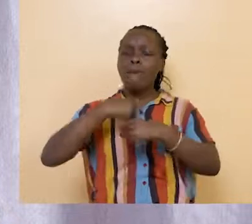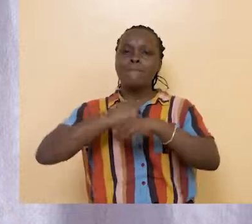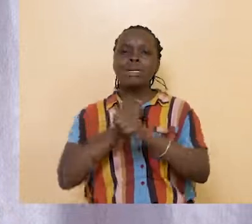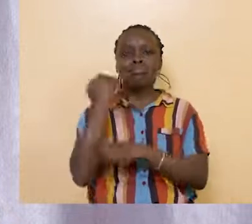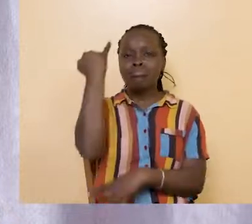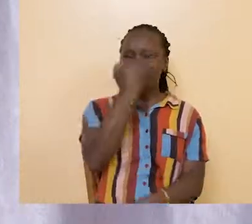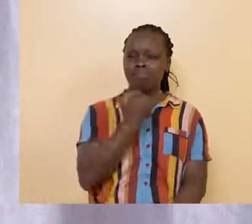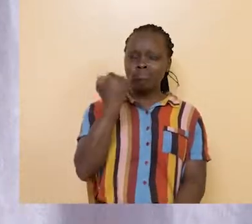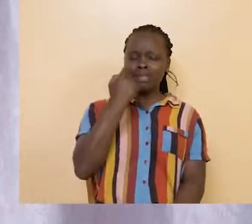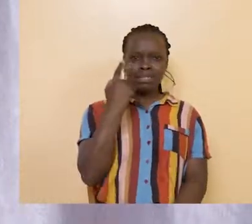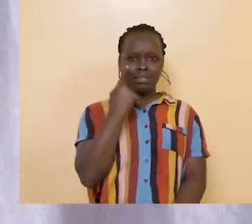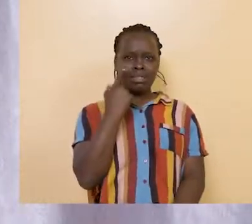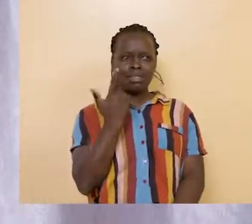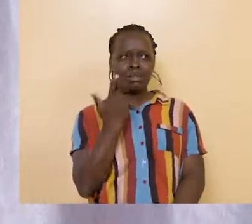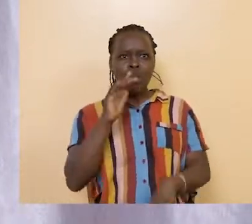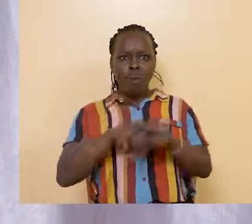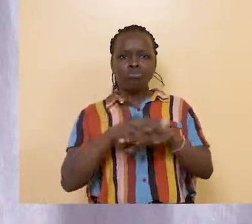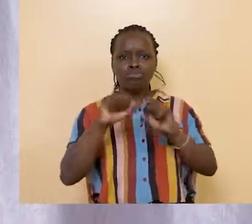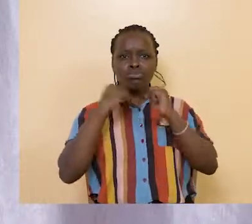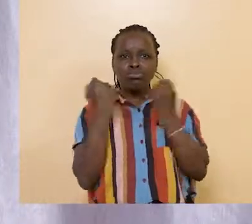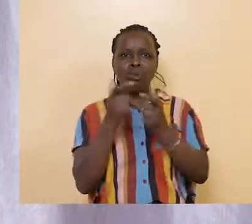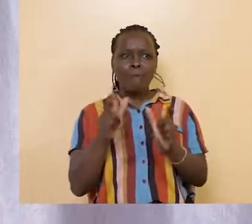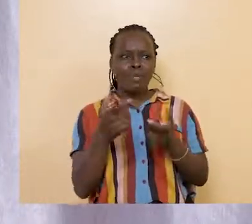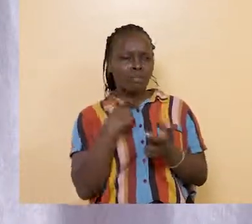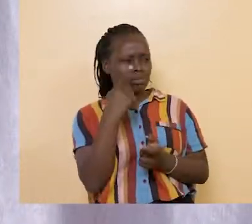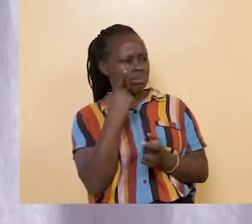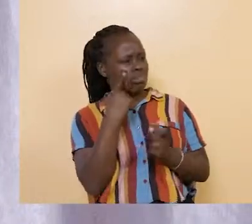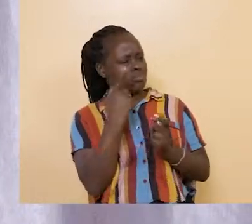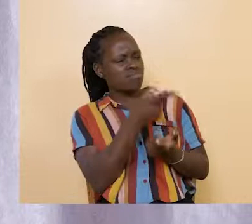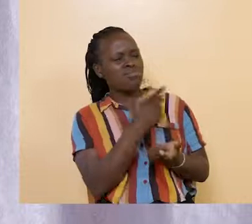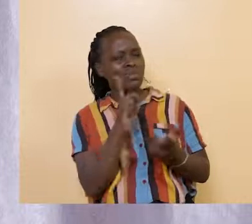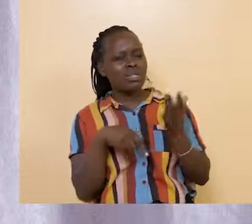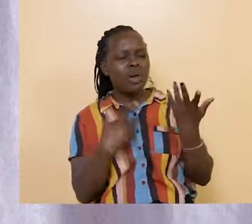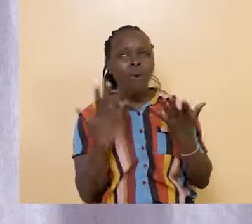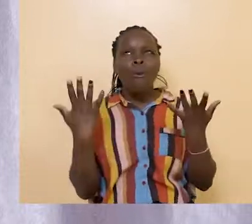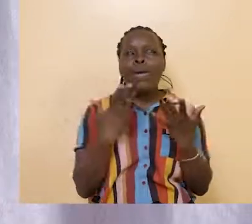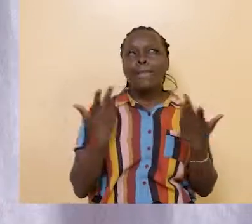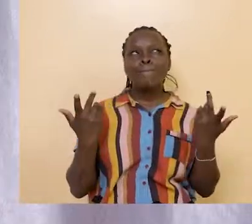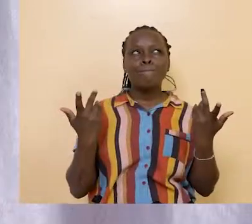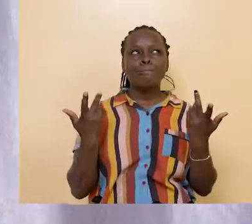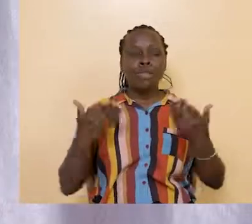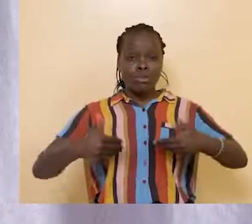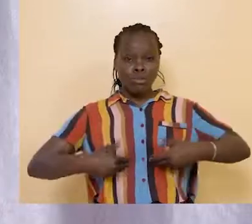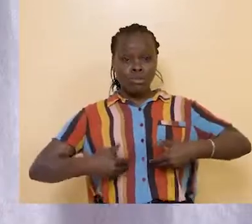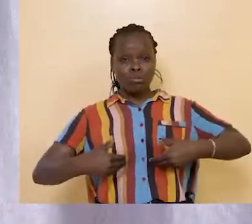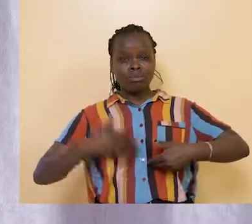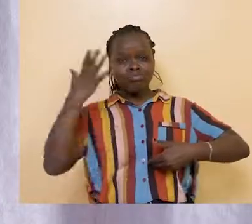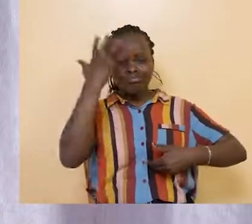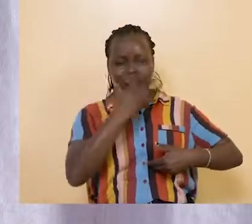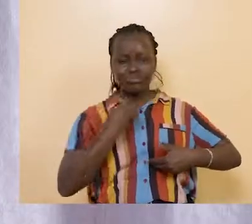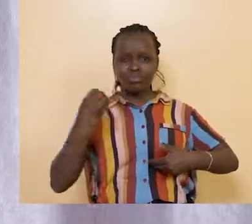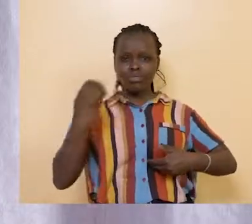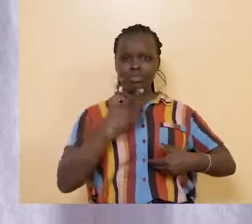of image today, perpetuated so much by the things that we see on social media, where young,